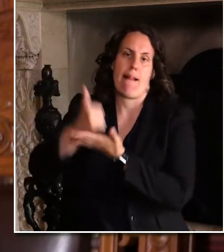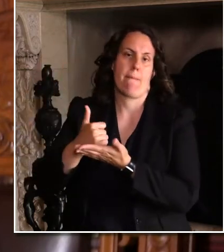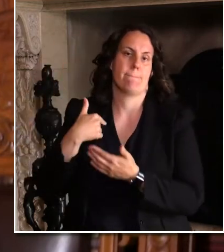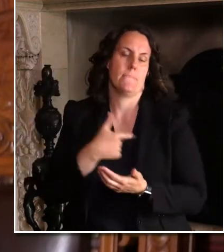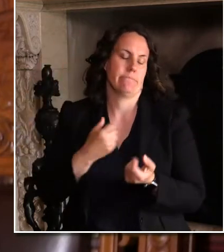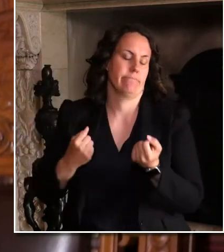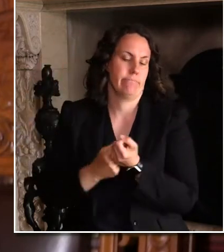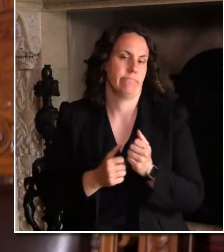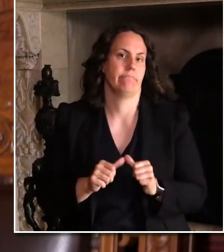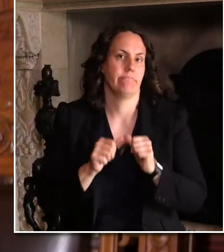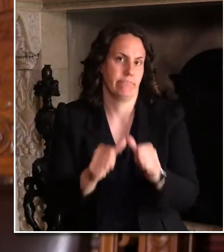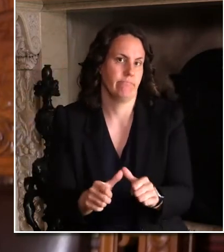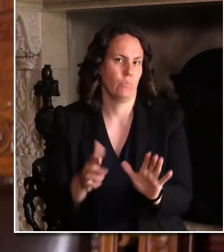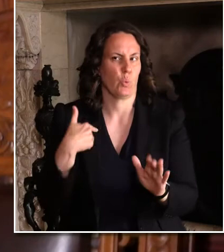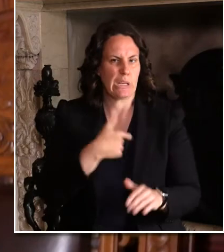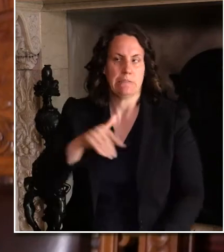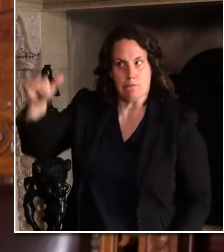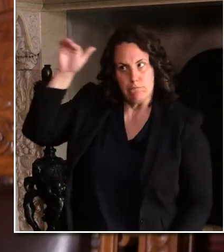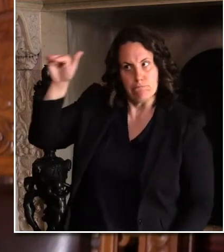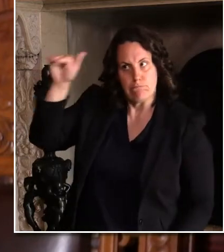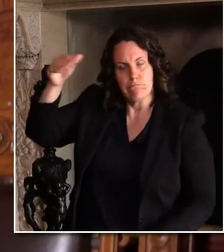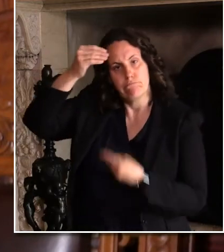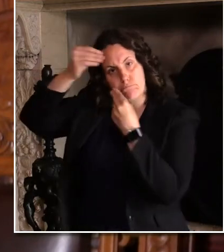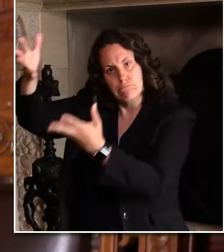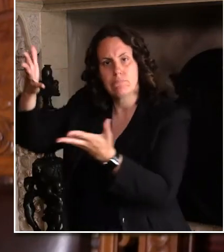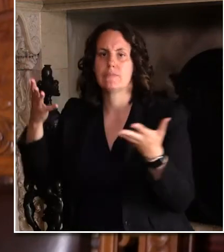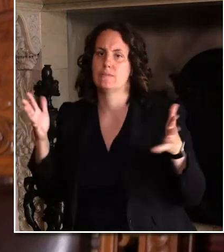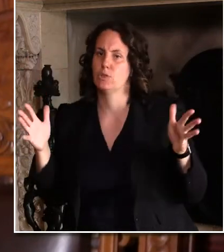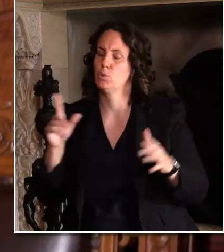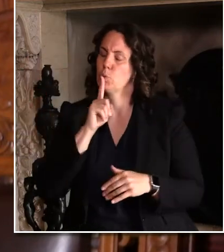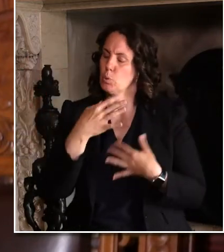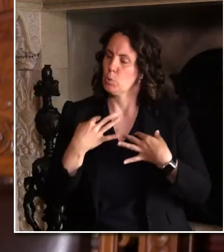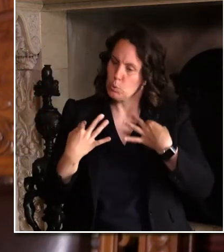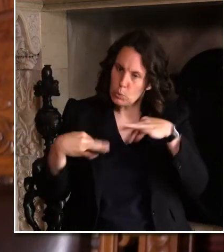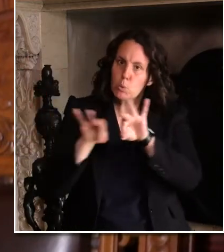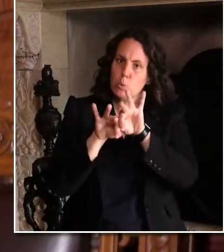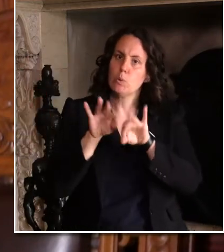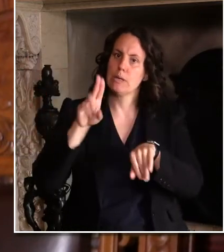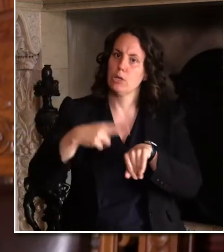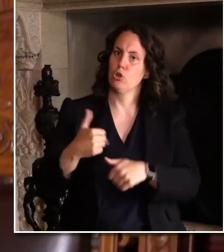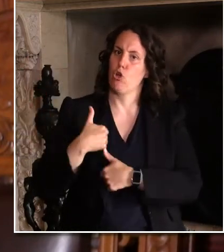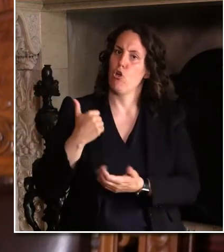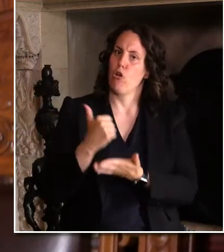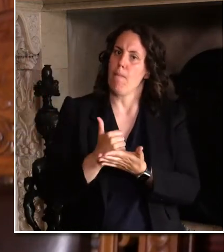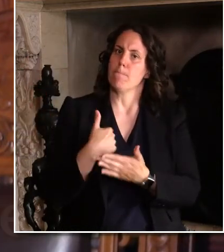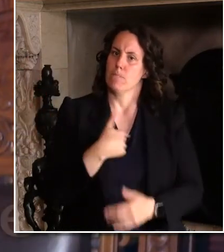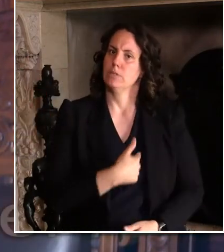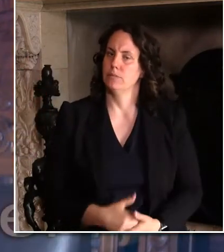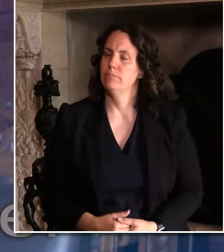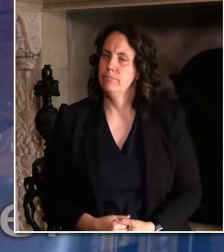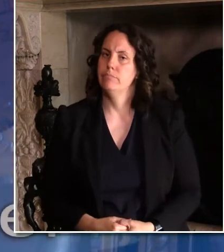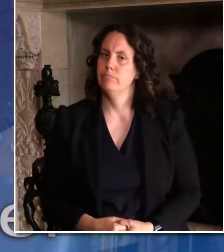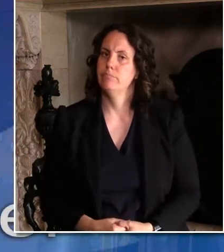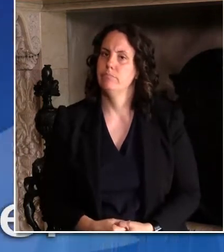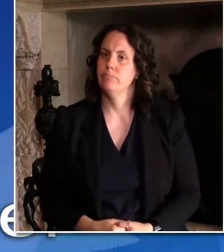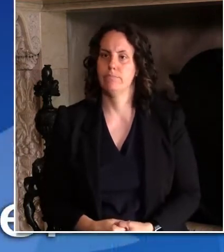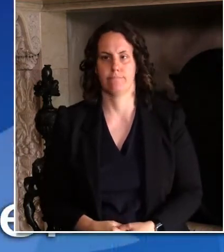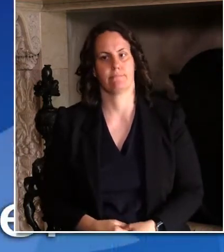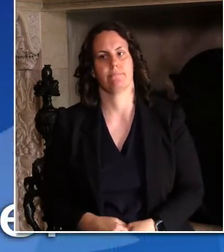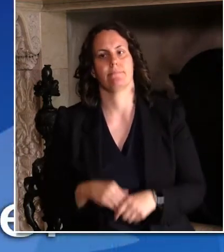states' guards because of the critical role that they're playing in fighting this disease. Thank you, Jason. Now to Casey Nelson